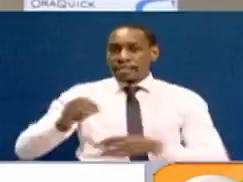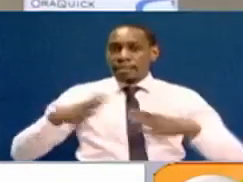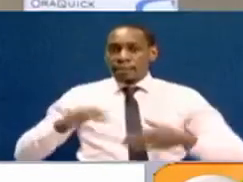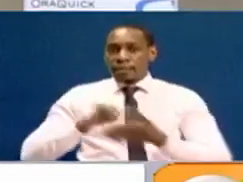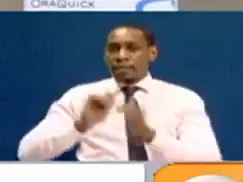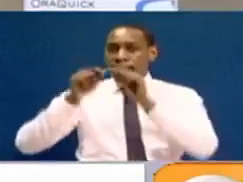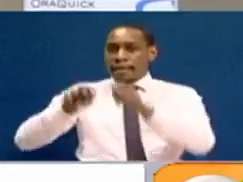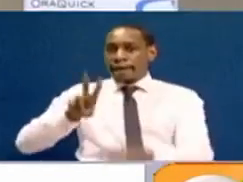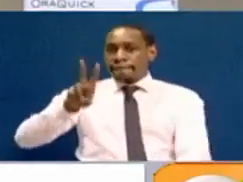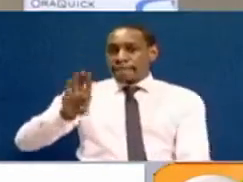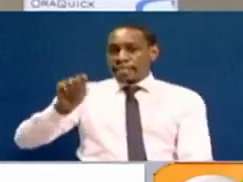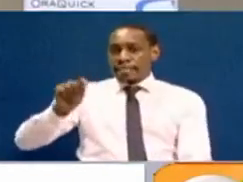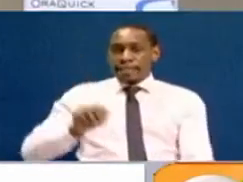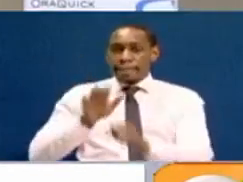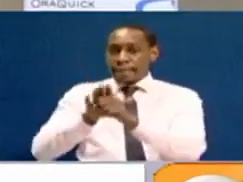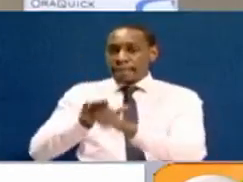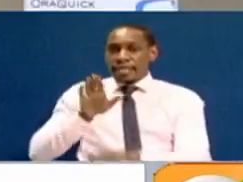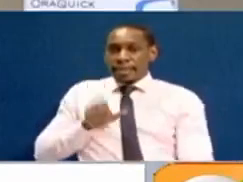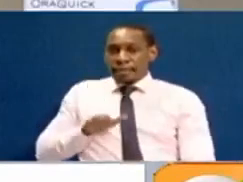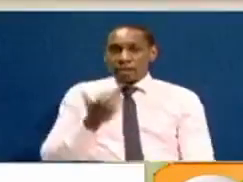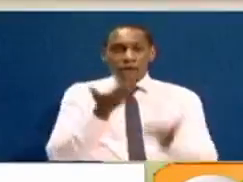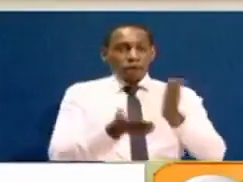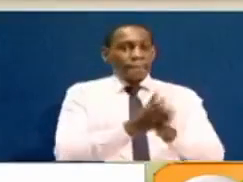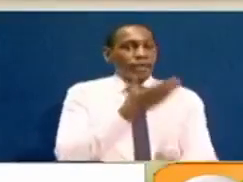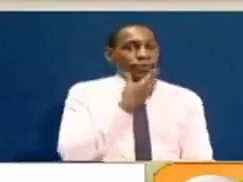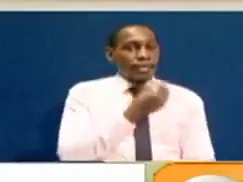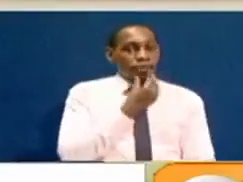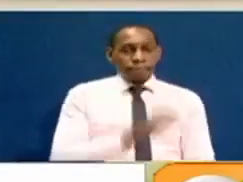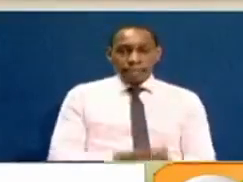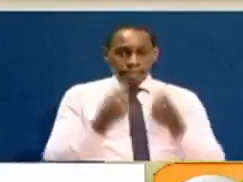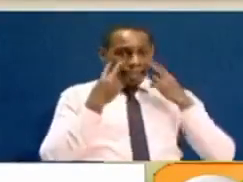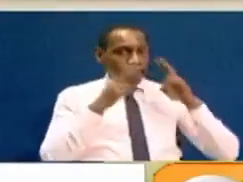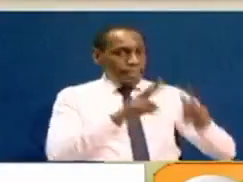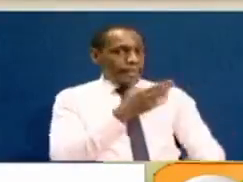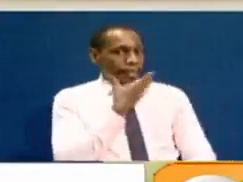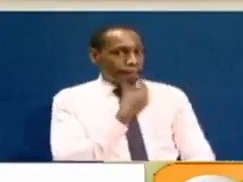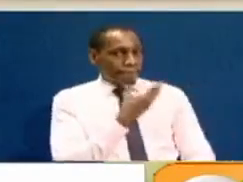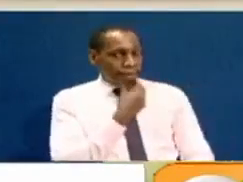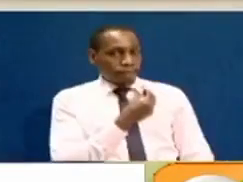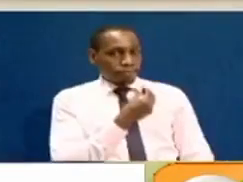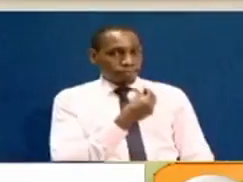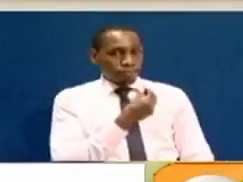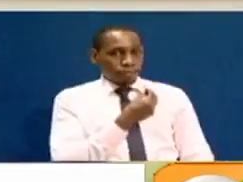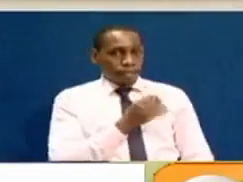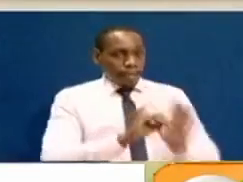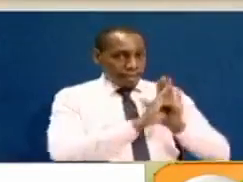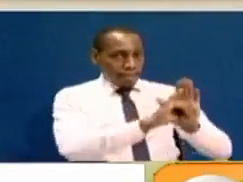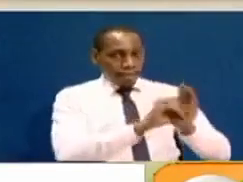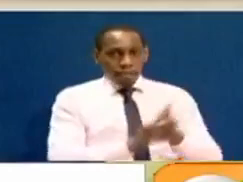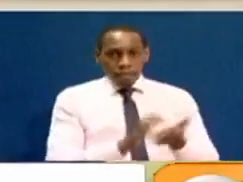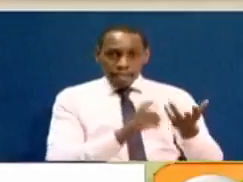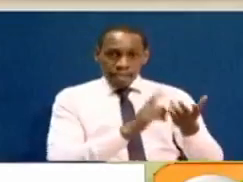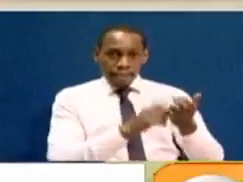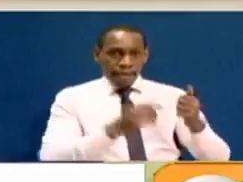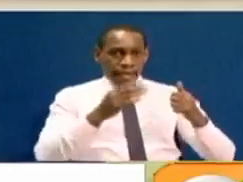visit that visiting are more ladies than men. Looking at men in terms of identification, the figure